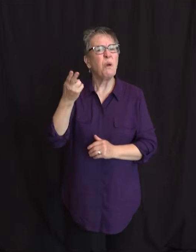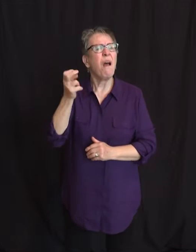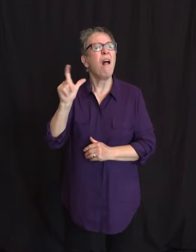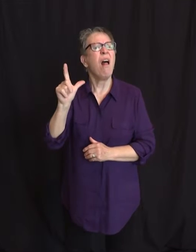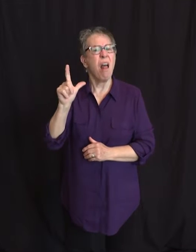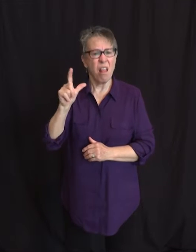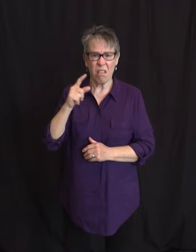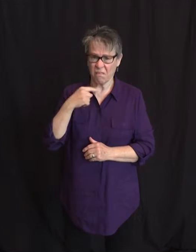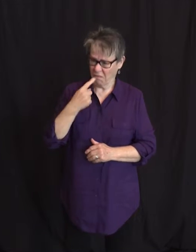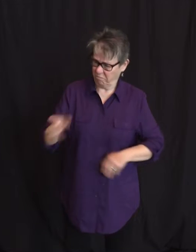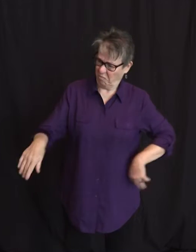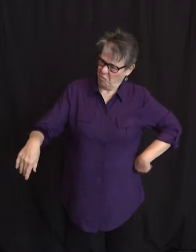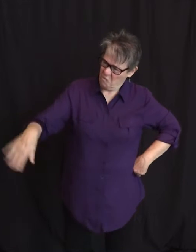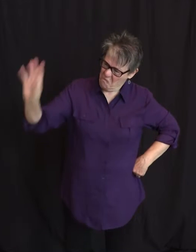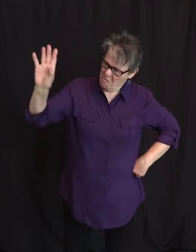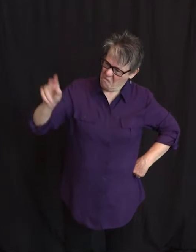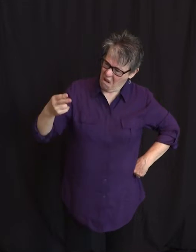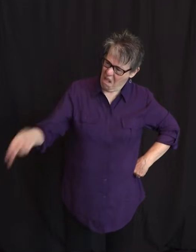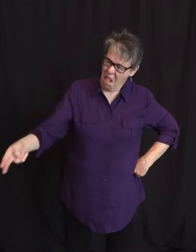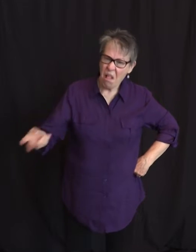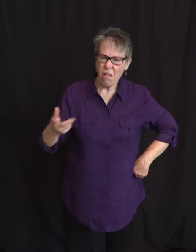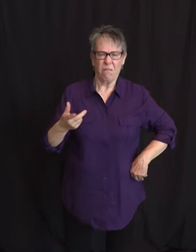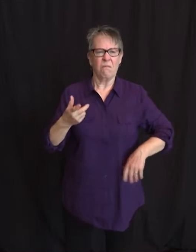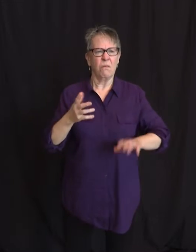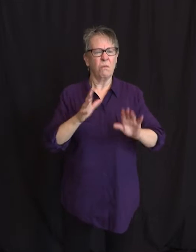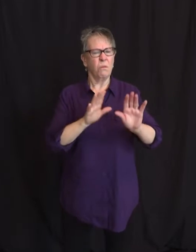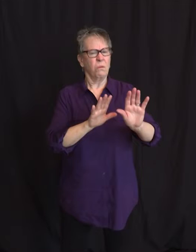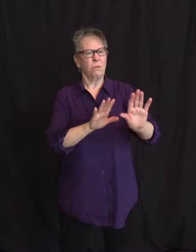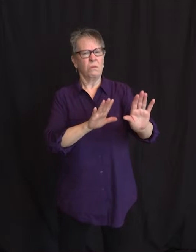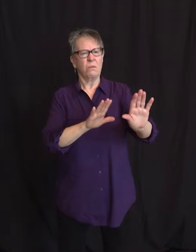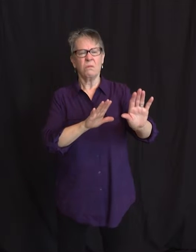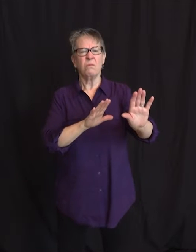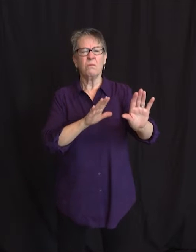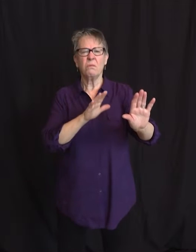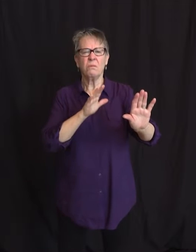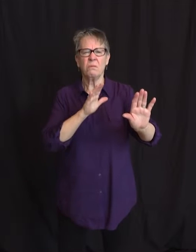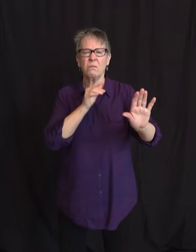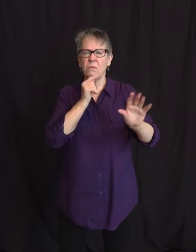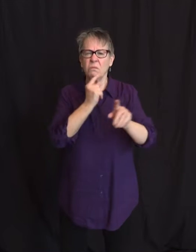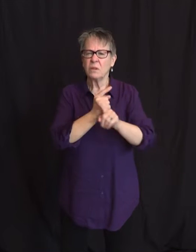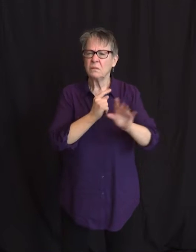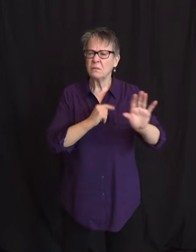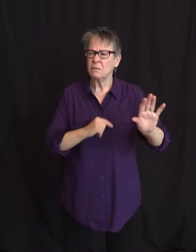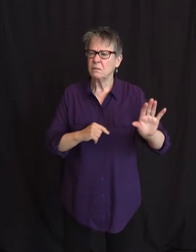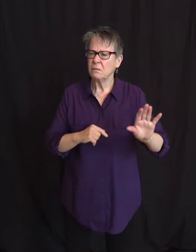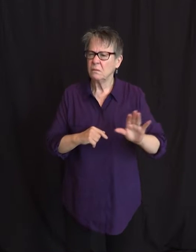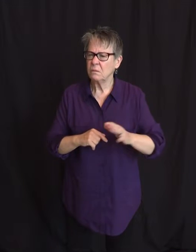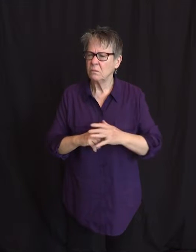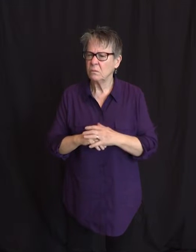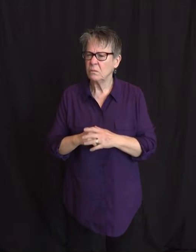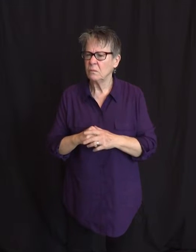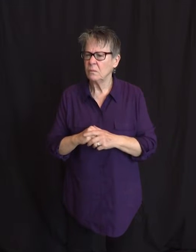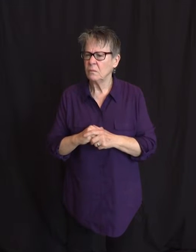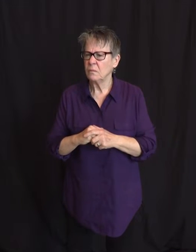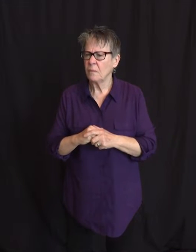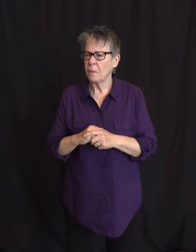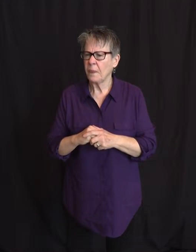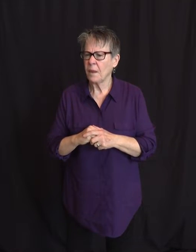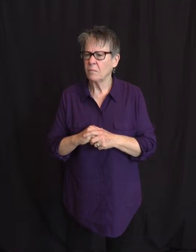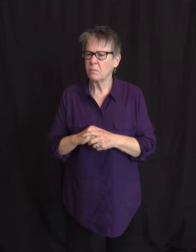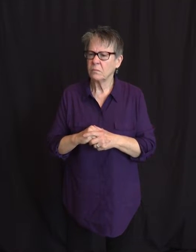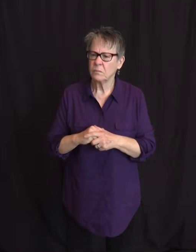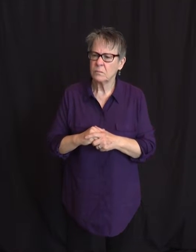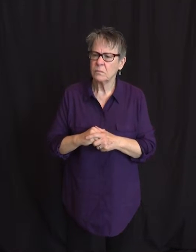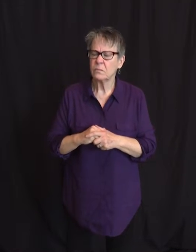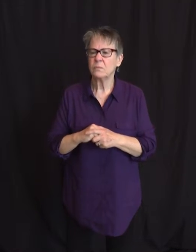be releasing a letter that's going to be signed at, right now we have 45 or 50 mayors and freeholders. About half